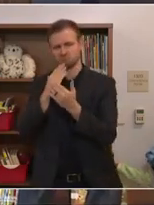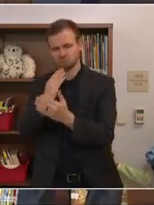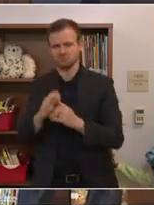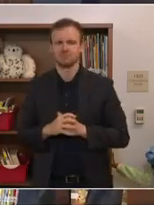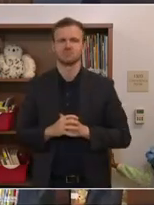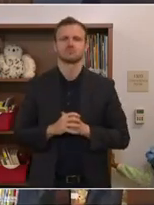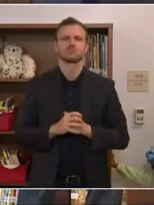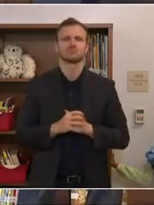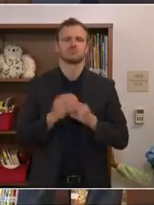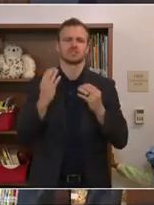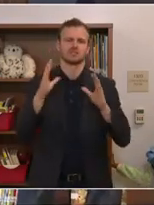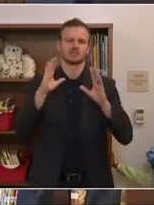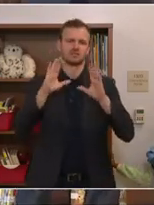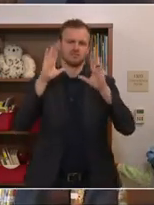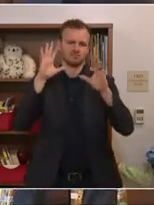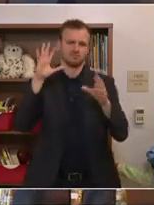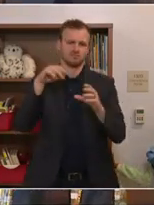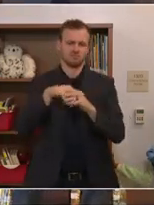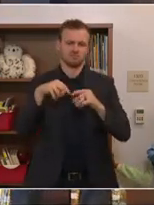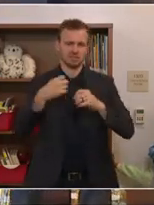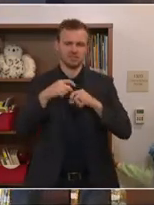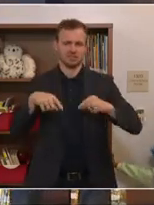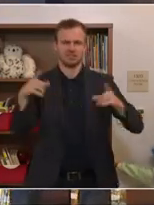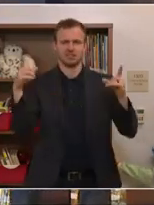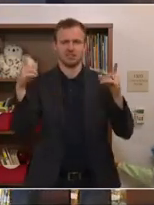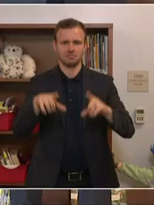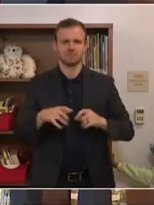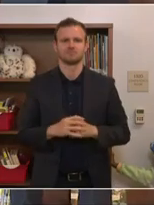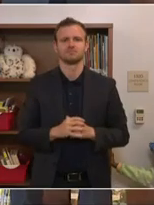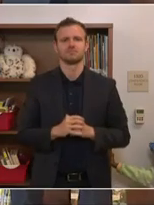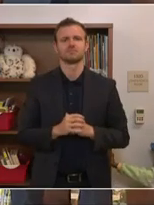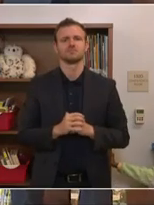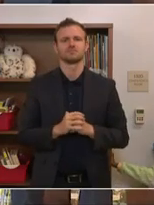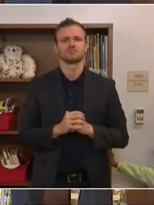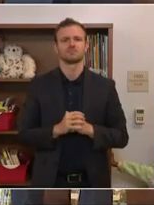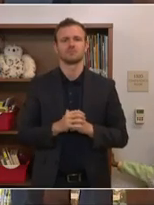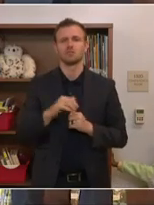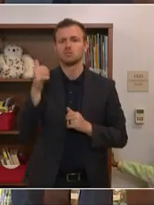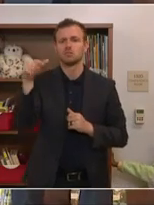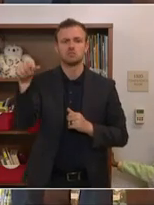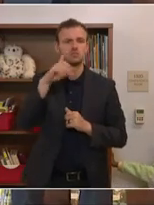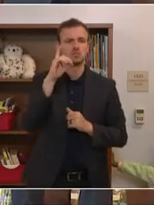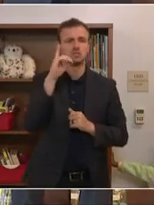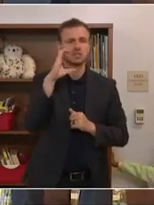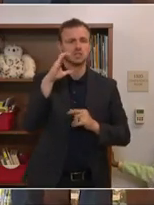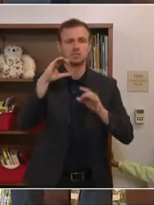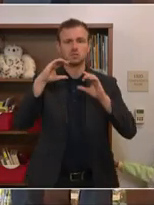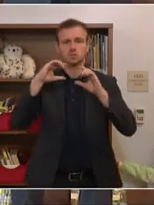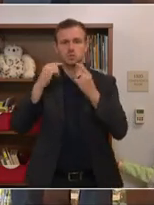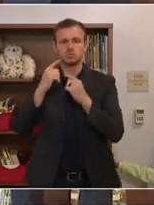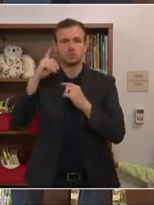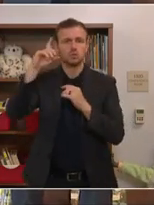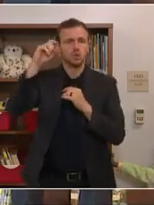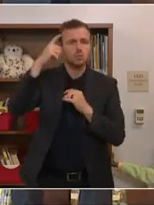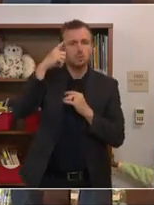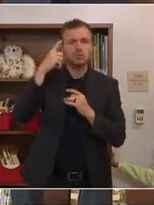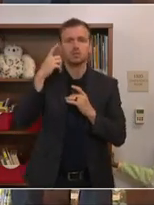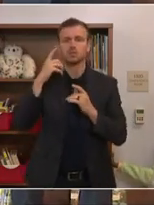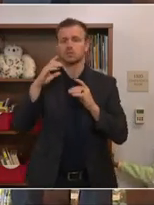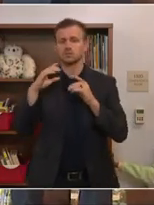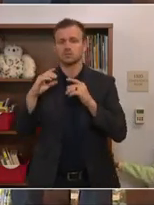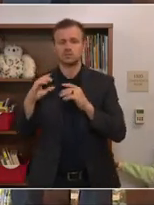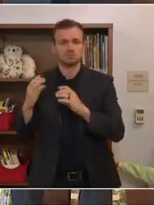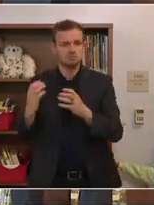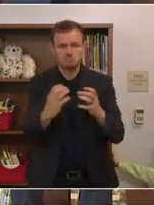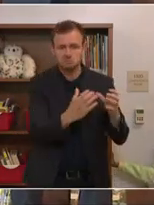role in making this possible. My colleagues at DPR, DGS project managers, Ryan Walker and EO Ephraim,